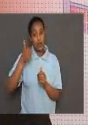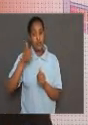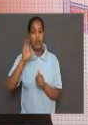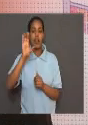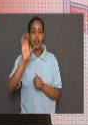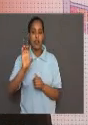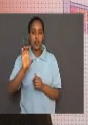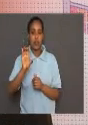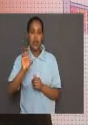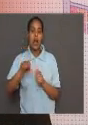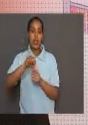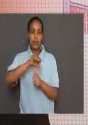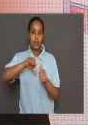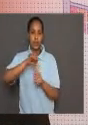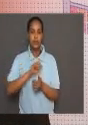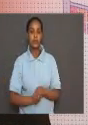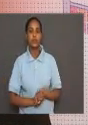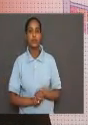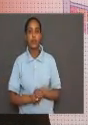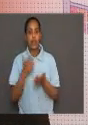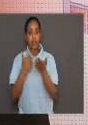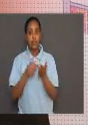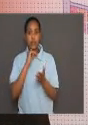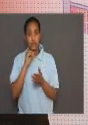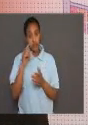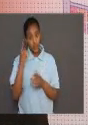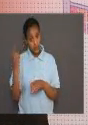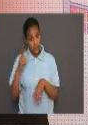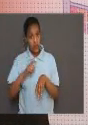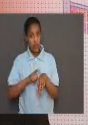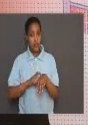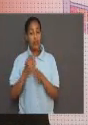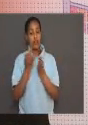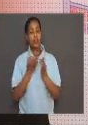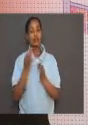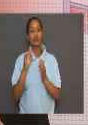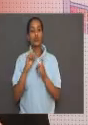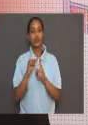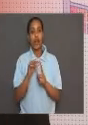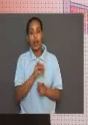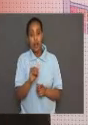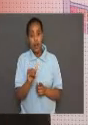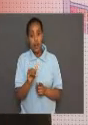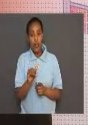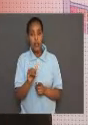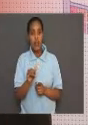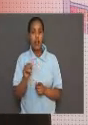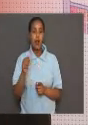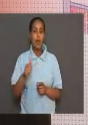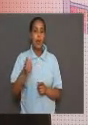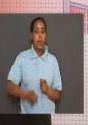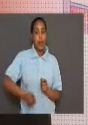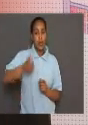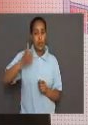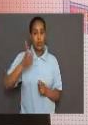chain composed mainly of carbon atoms. This is sometimes